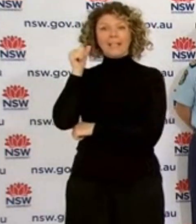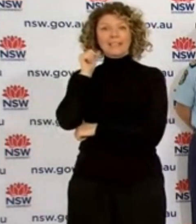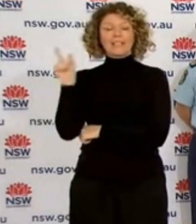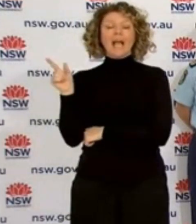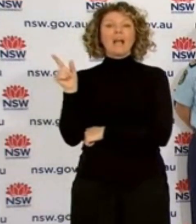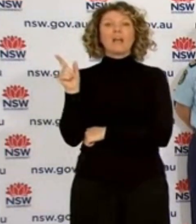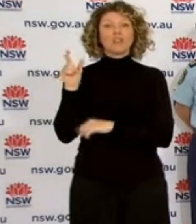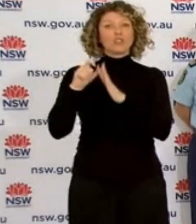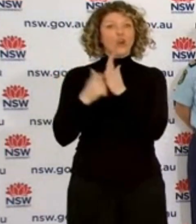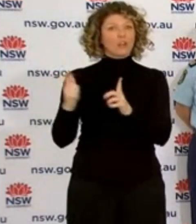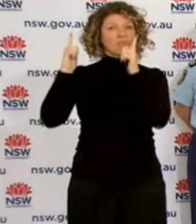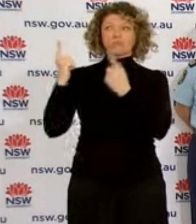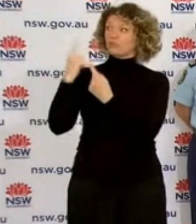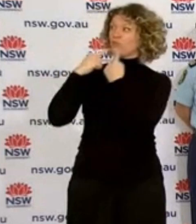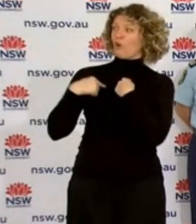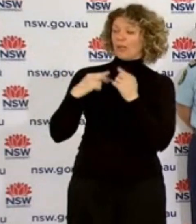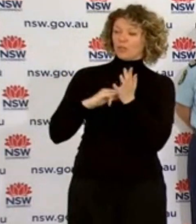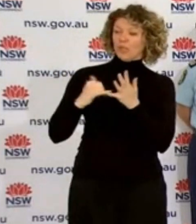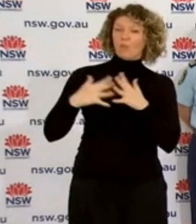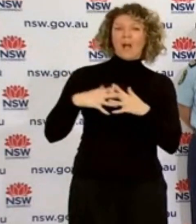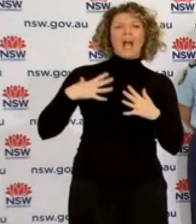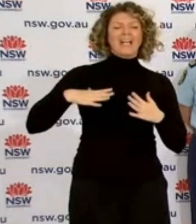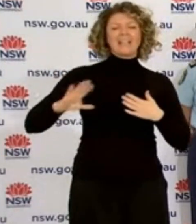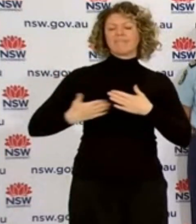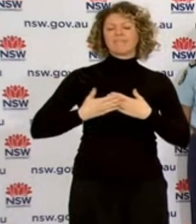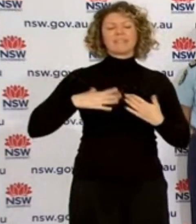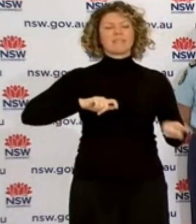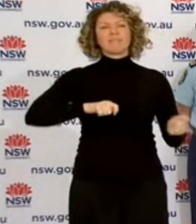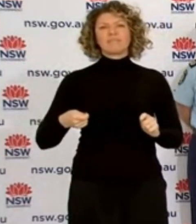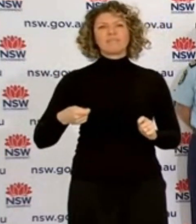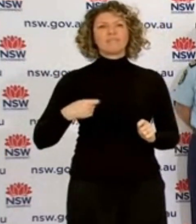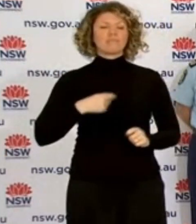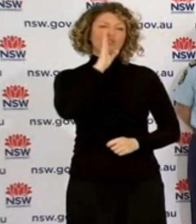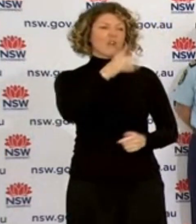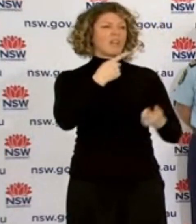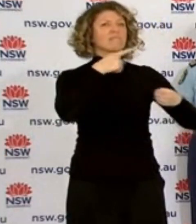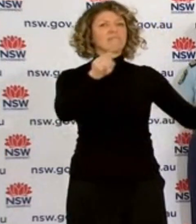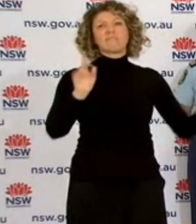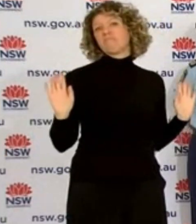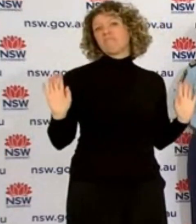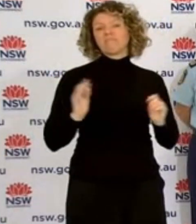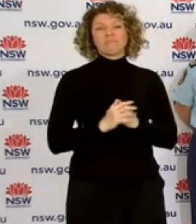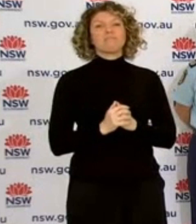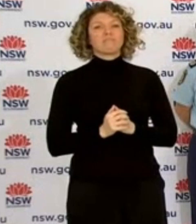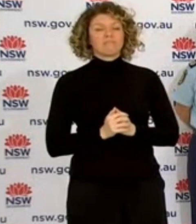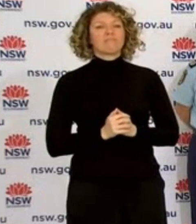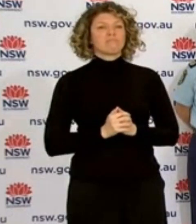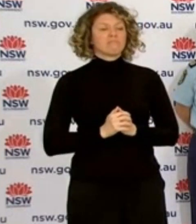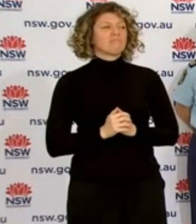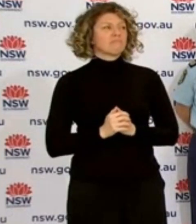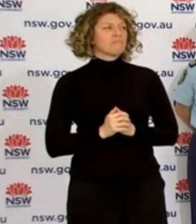advice with the Deputy Premier, and we then moved to lock down all of rural and regional New South Wales.